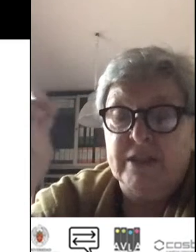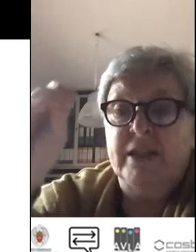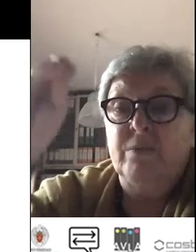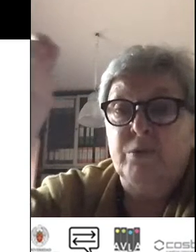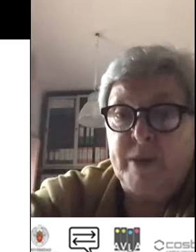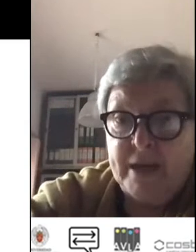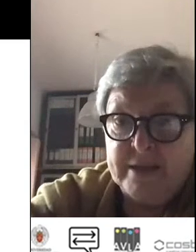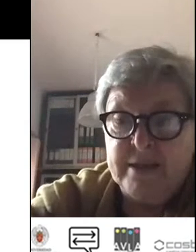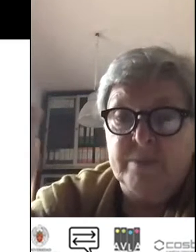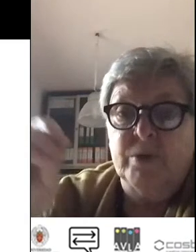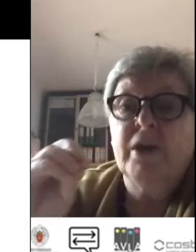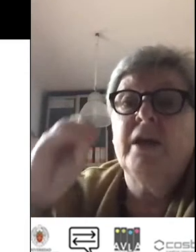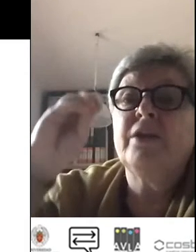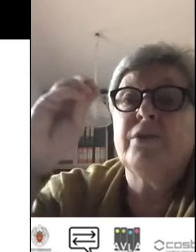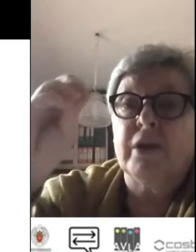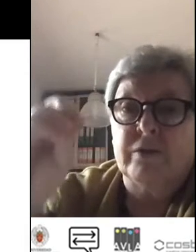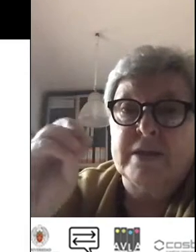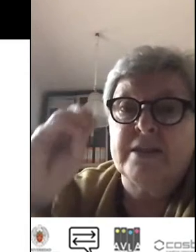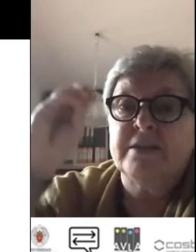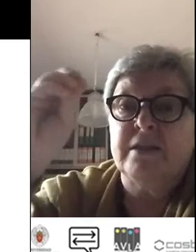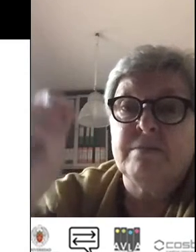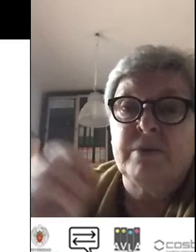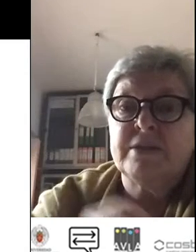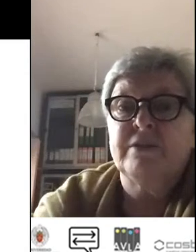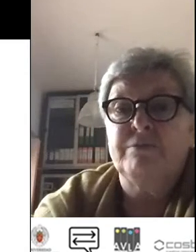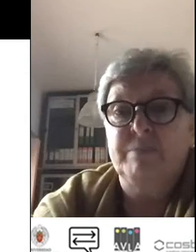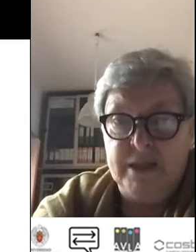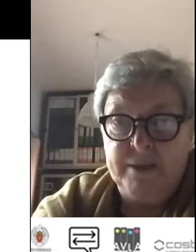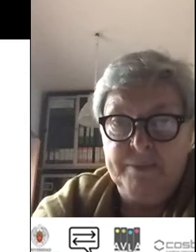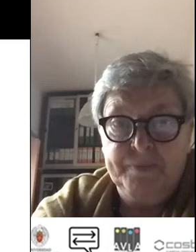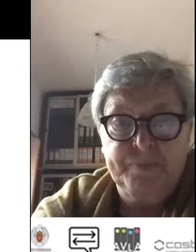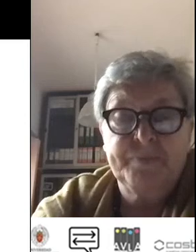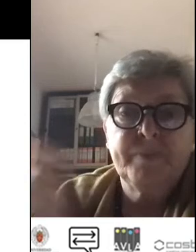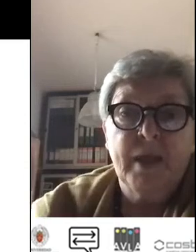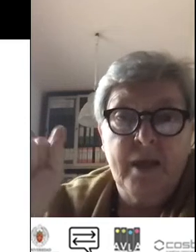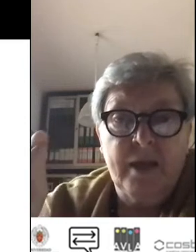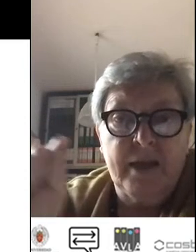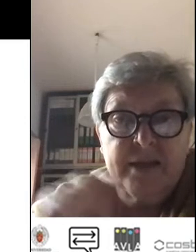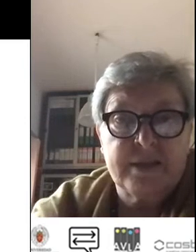the content that it would be accessible in 360 immersive media.